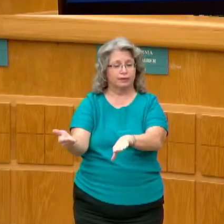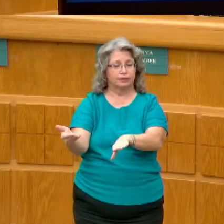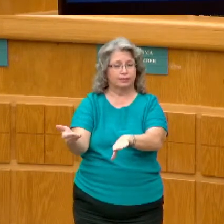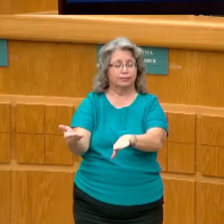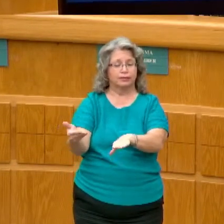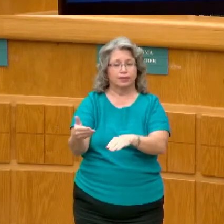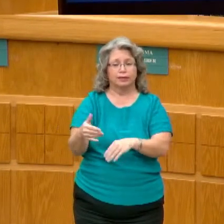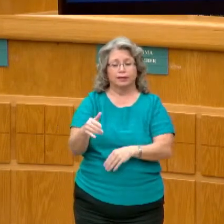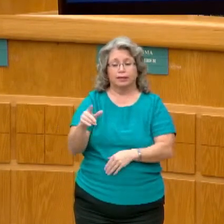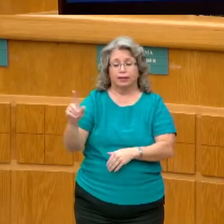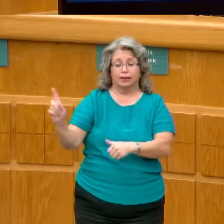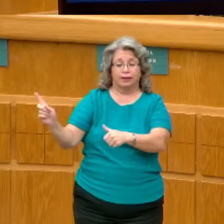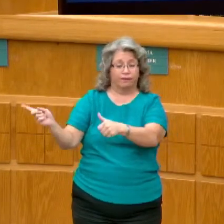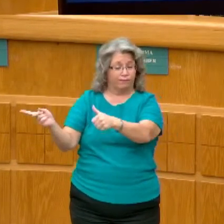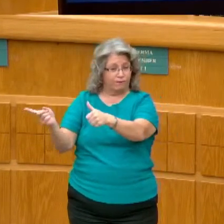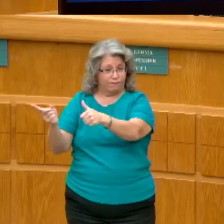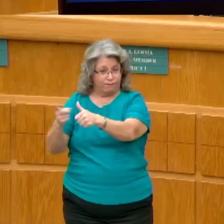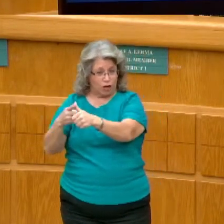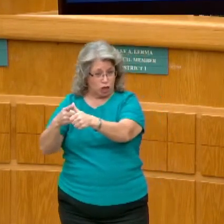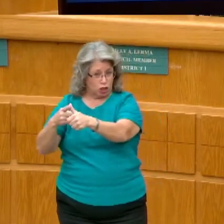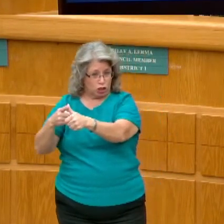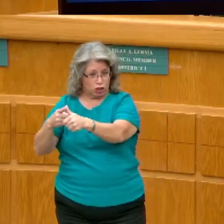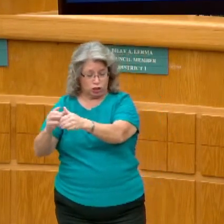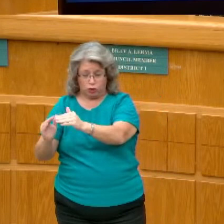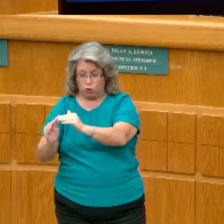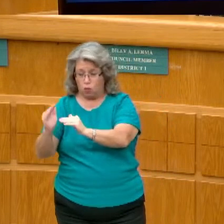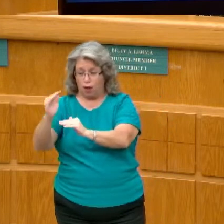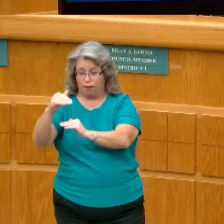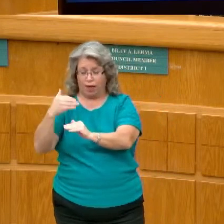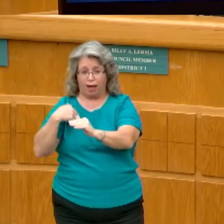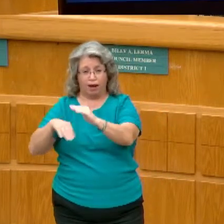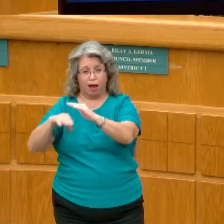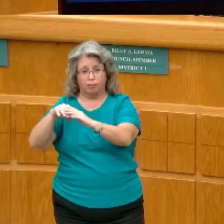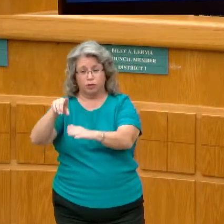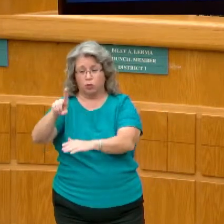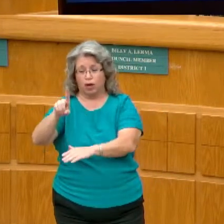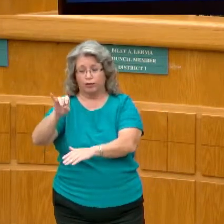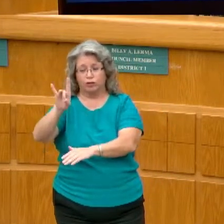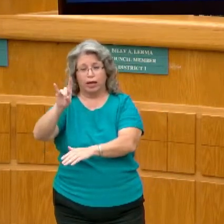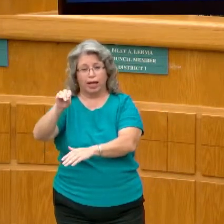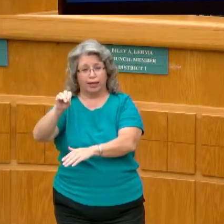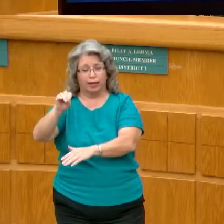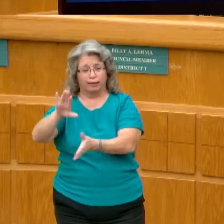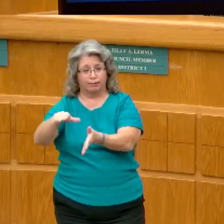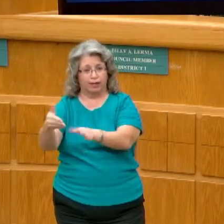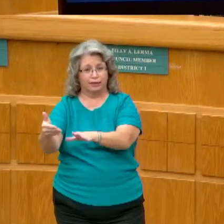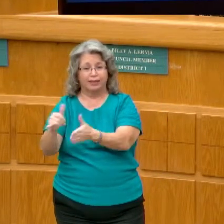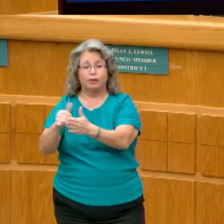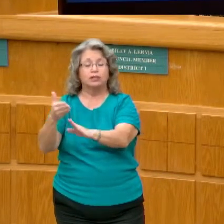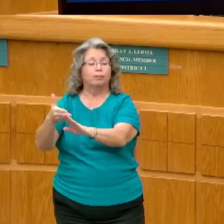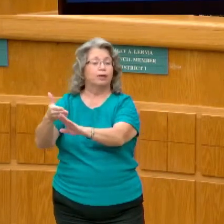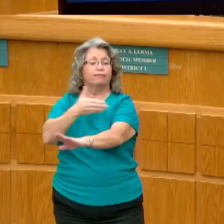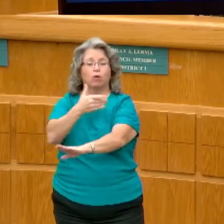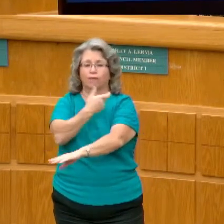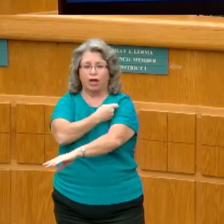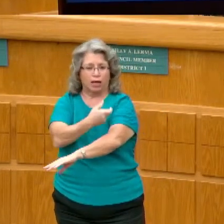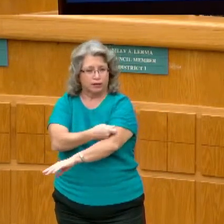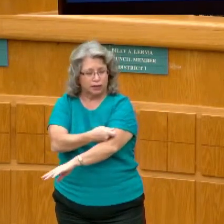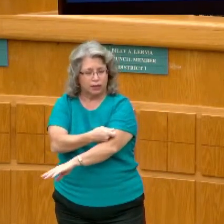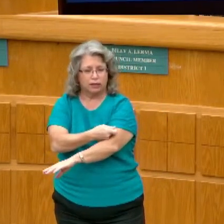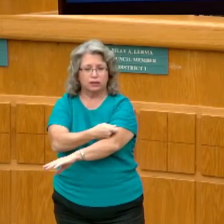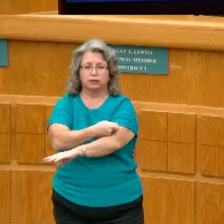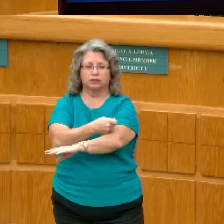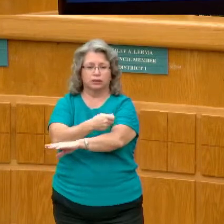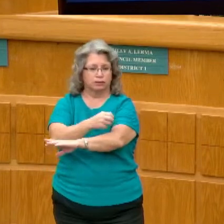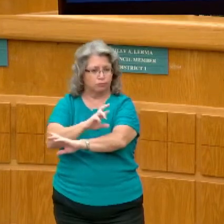So on the first wave, we had up to 180 deaths. This was before the vaccine actually came out. And